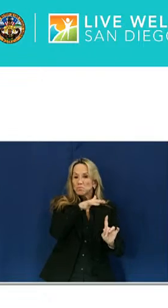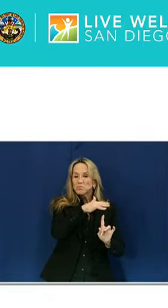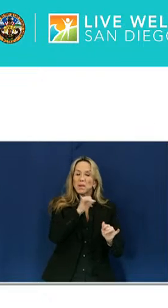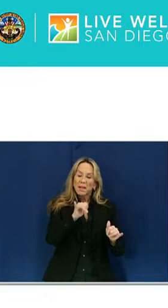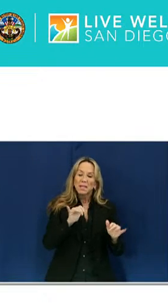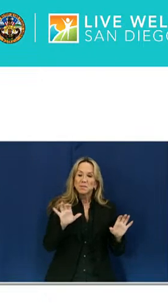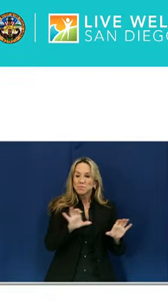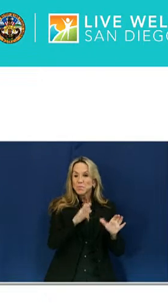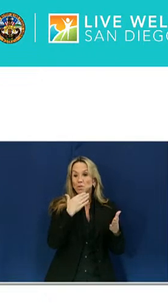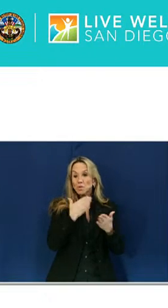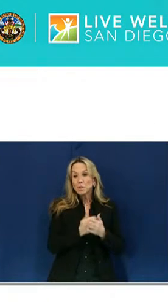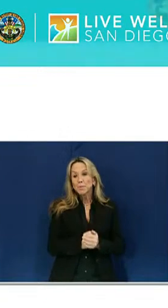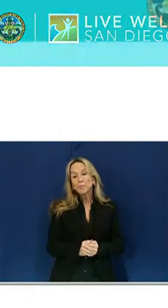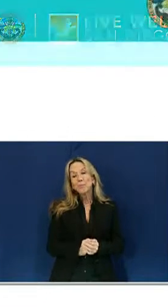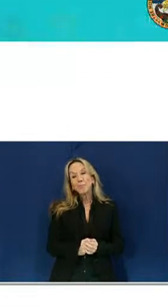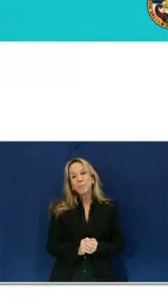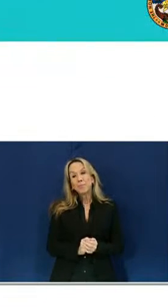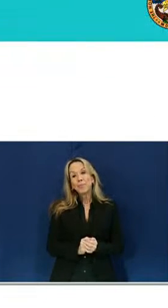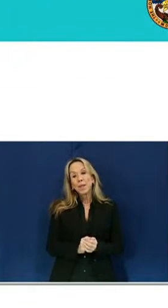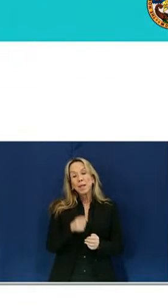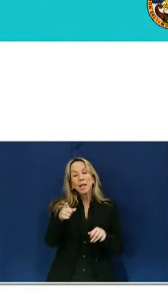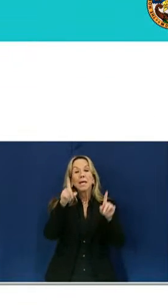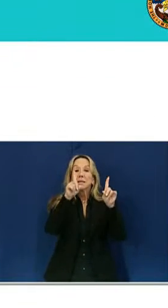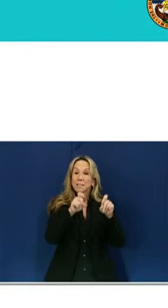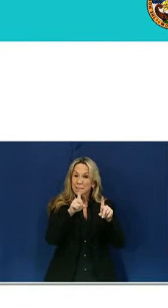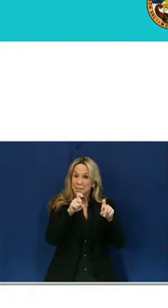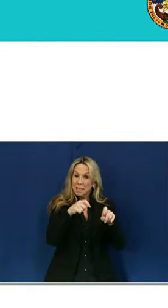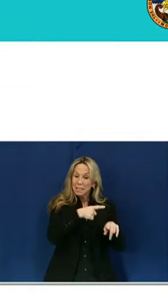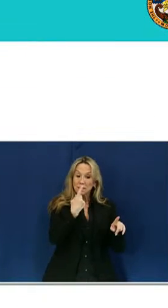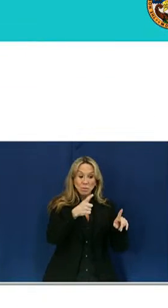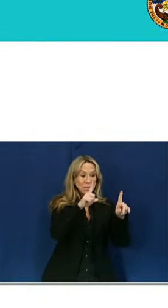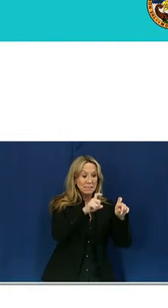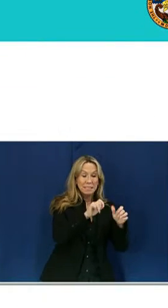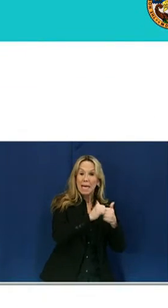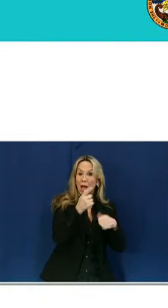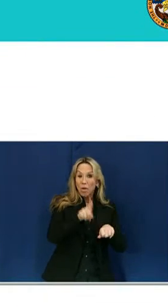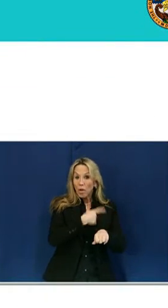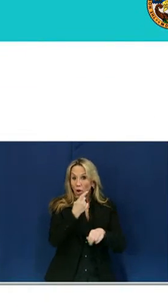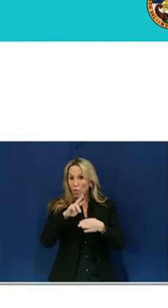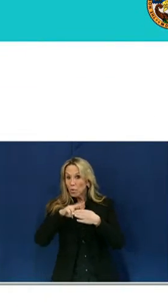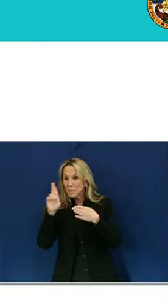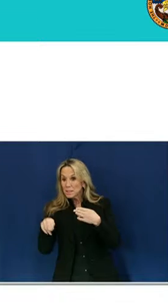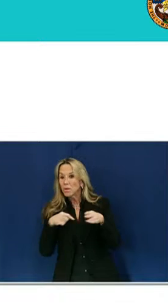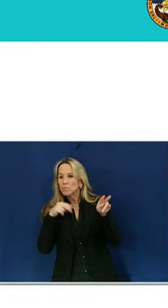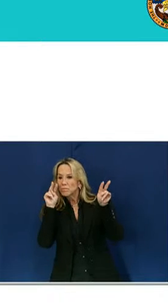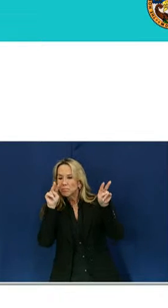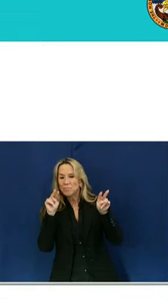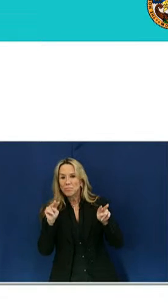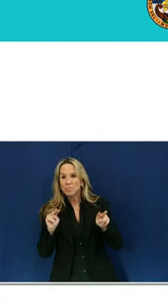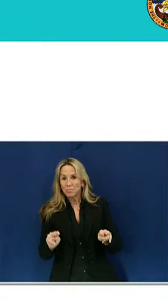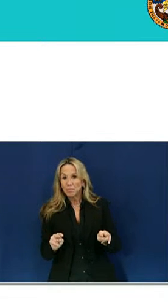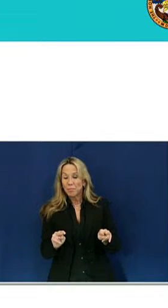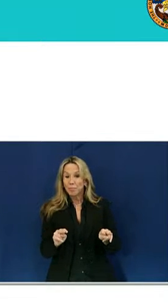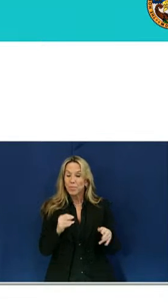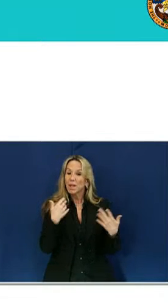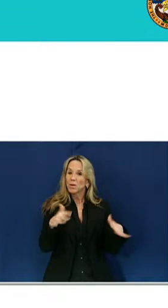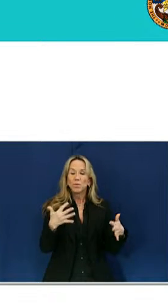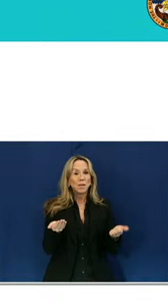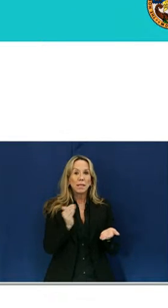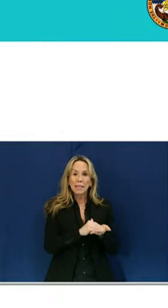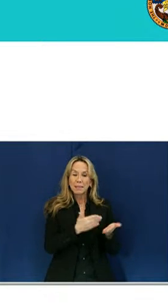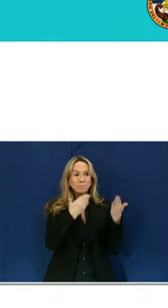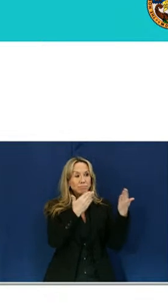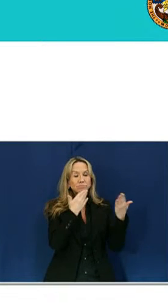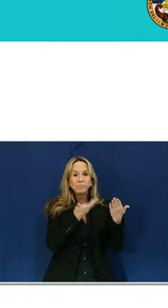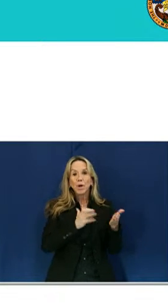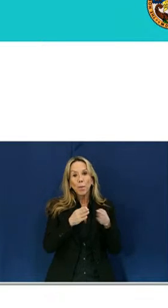testing times, we've been reporting these very transparently for some time. And again, a huge debt of gratitude to our